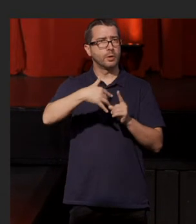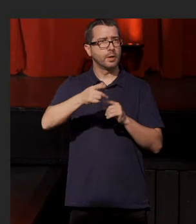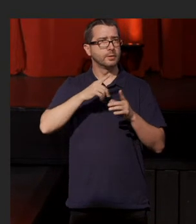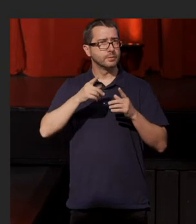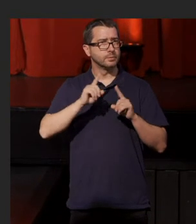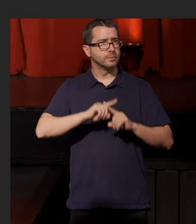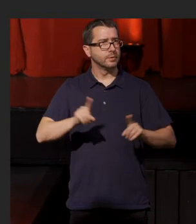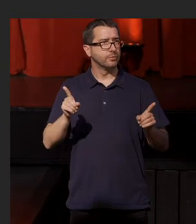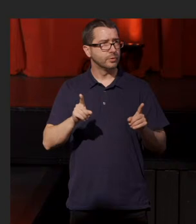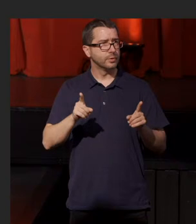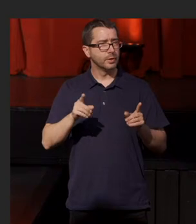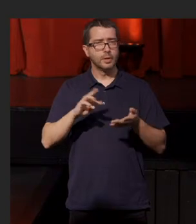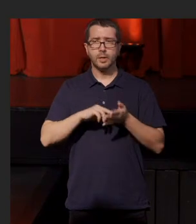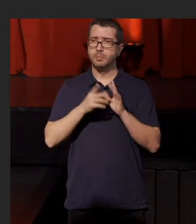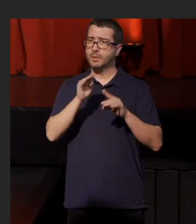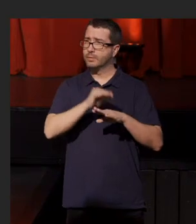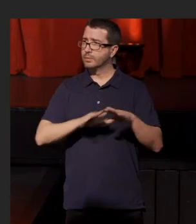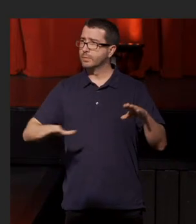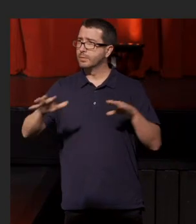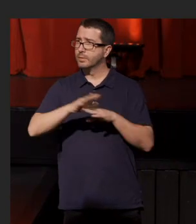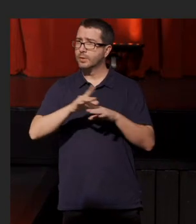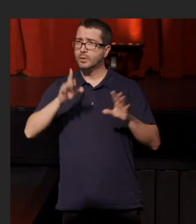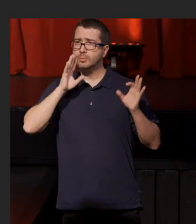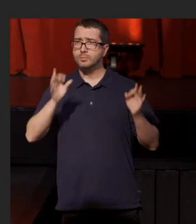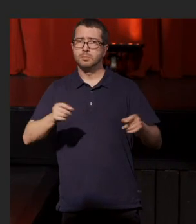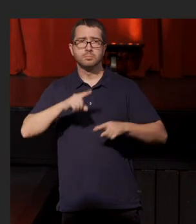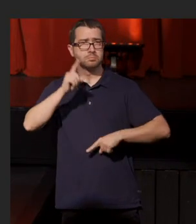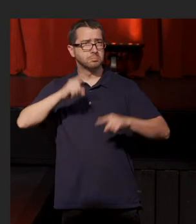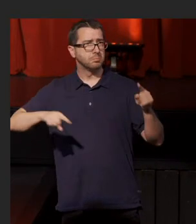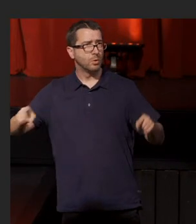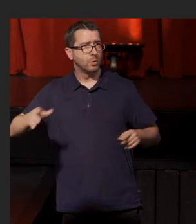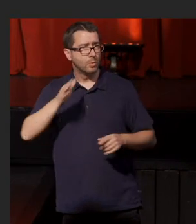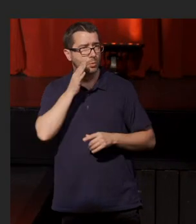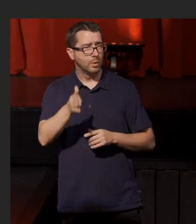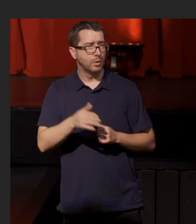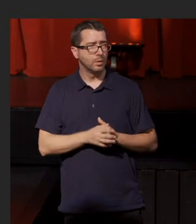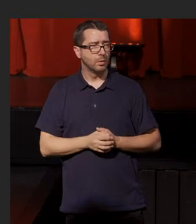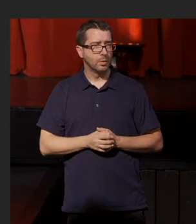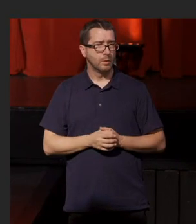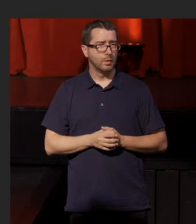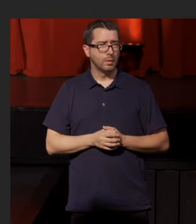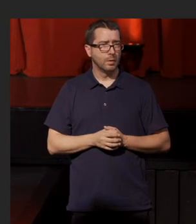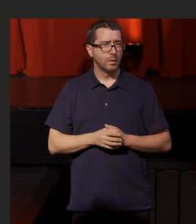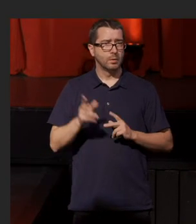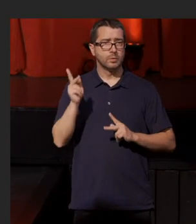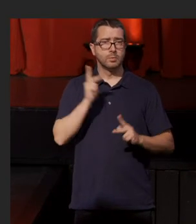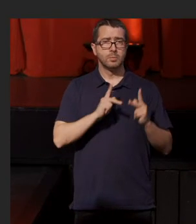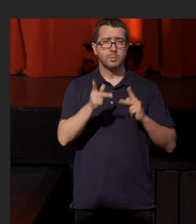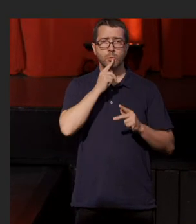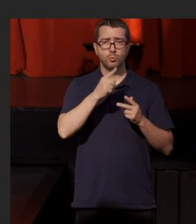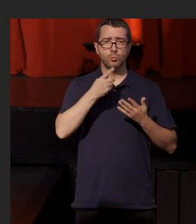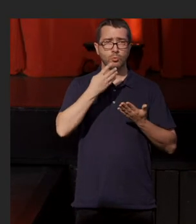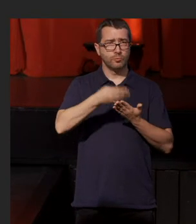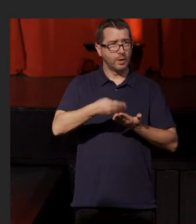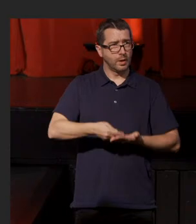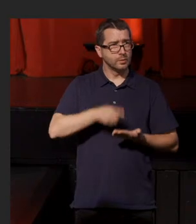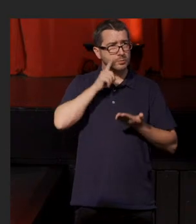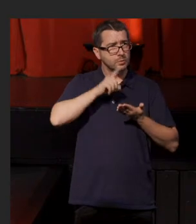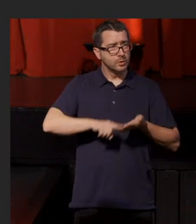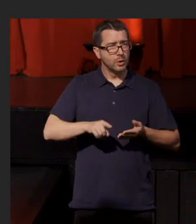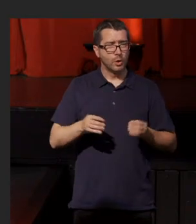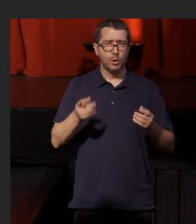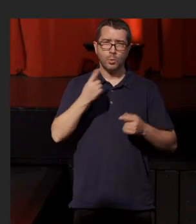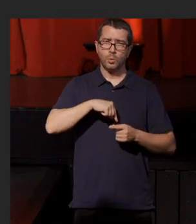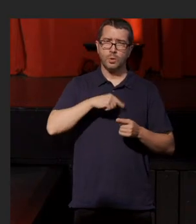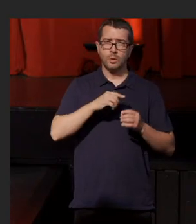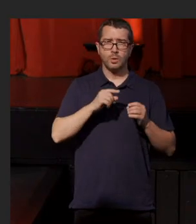conclusions. So I have some disagreement with some of the from our colleagues in the fact-checking movement who are a little more categorical than we are about